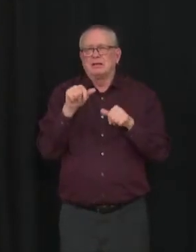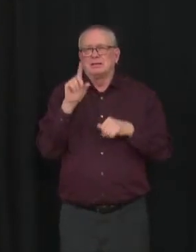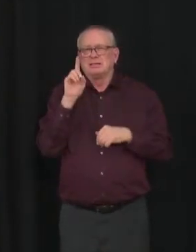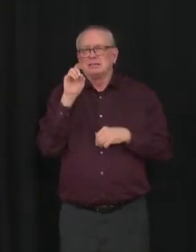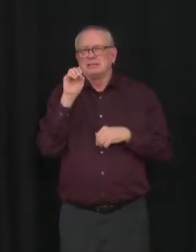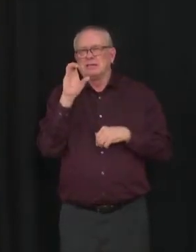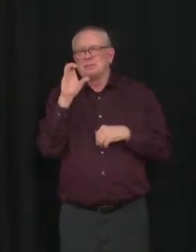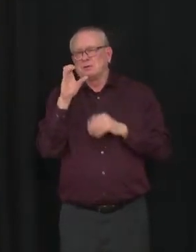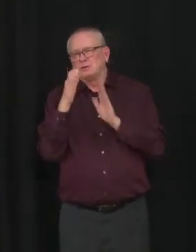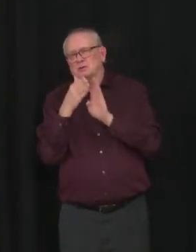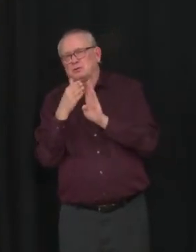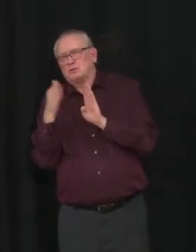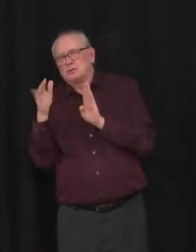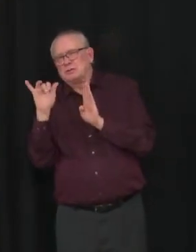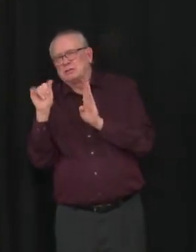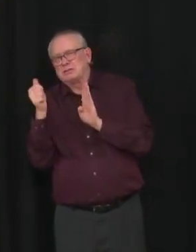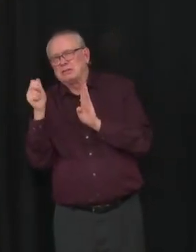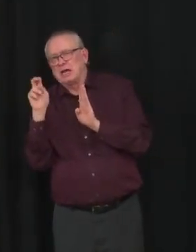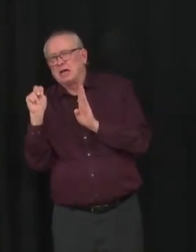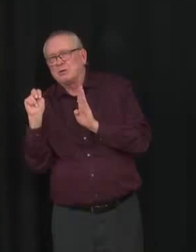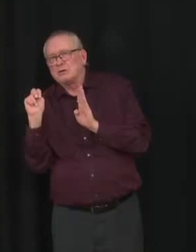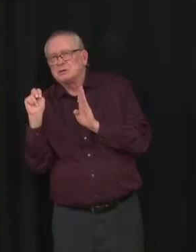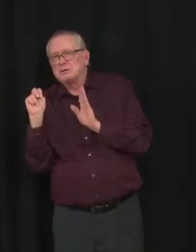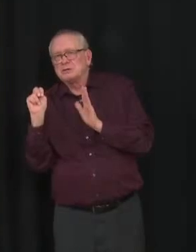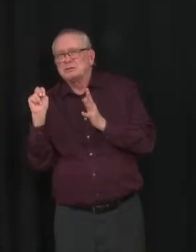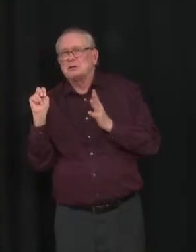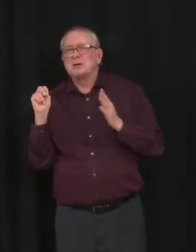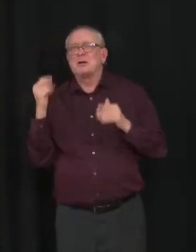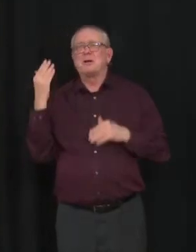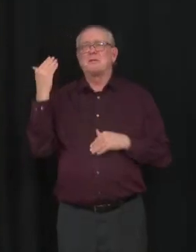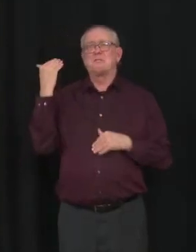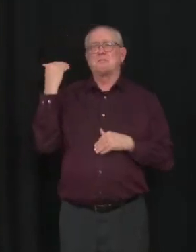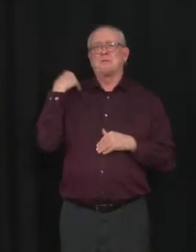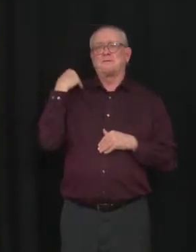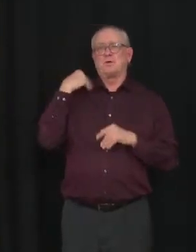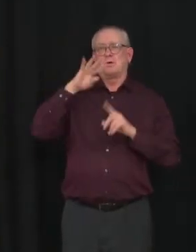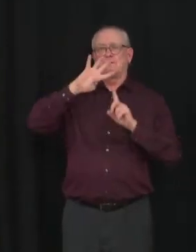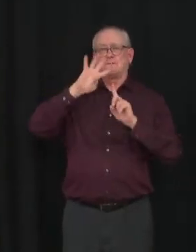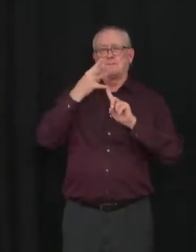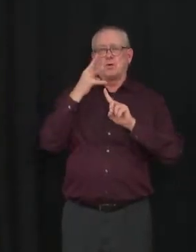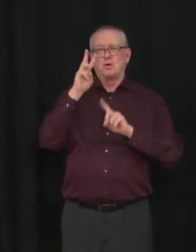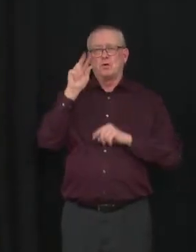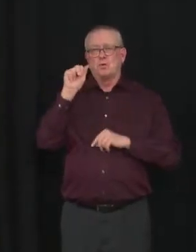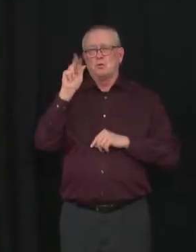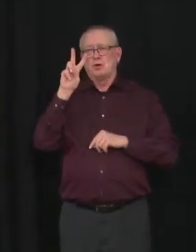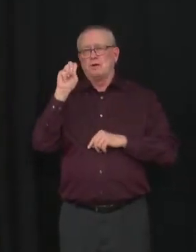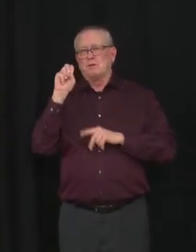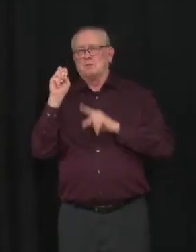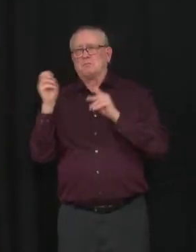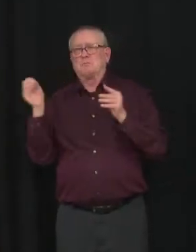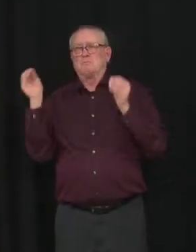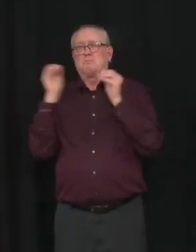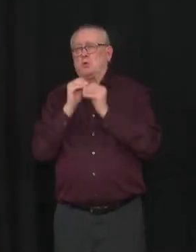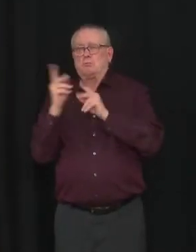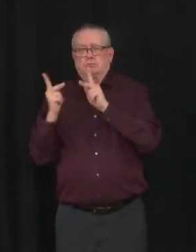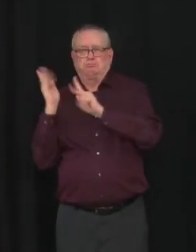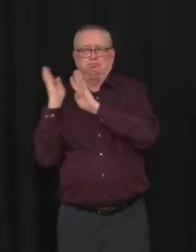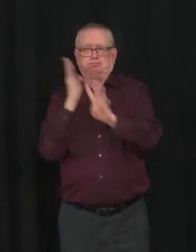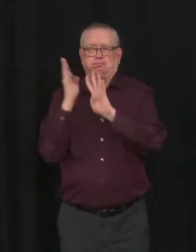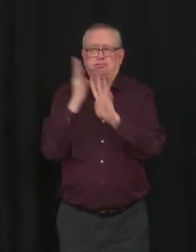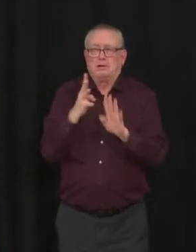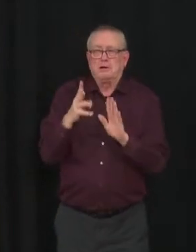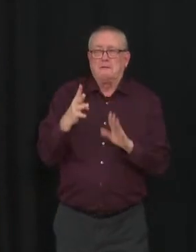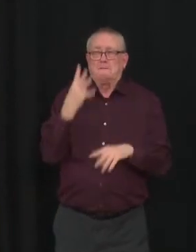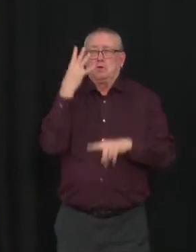could be 4 times larger than we experienced at the peak of the Delta wave. And experts behind this report say